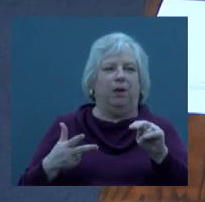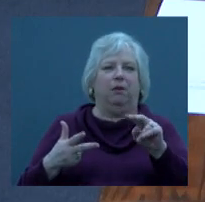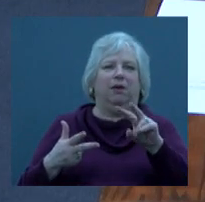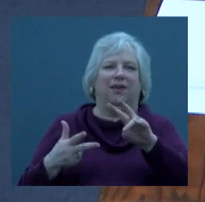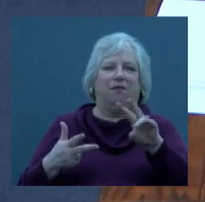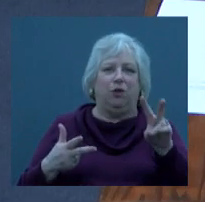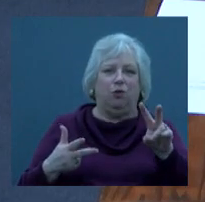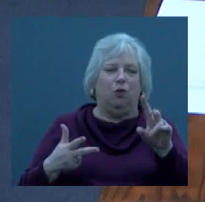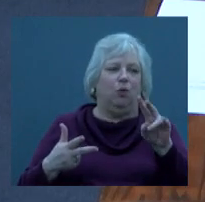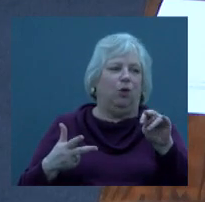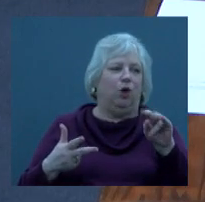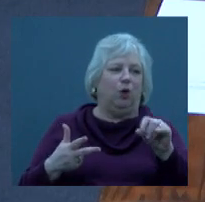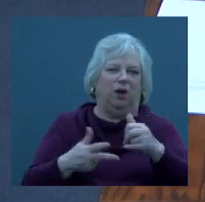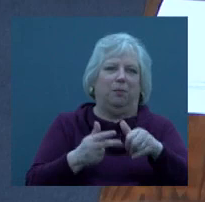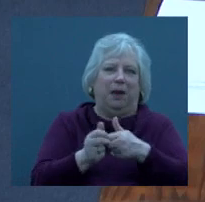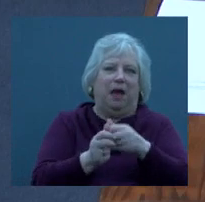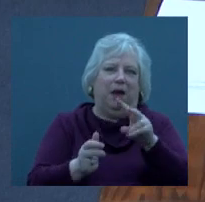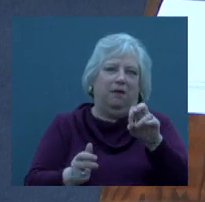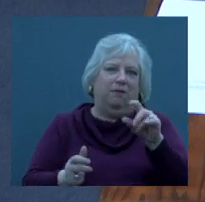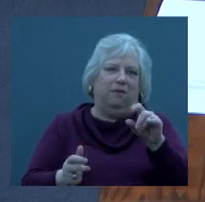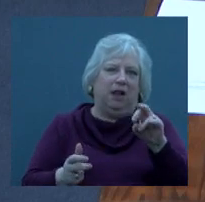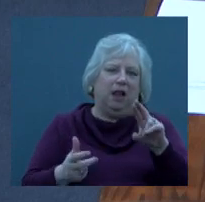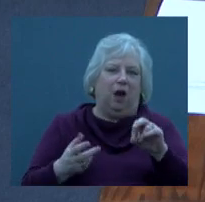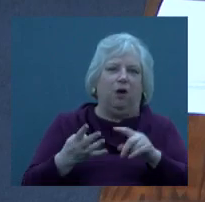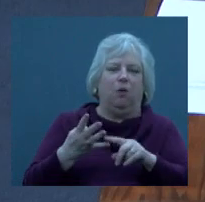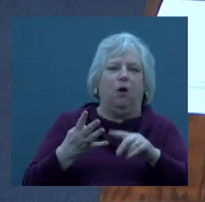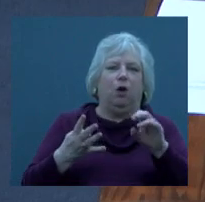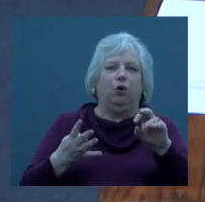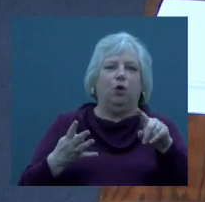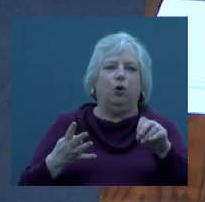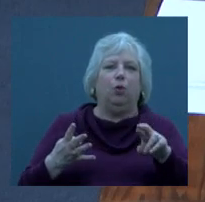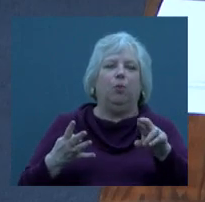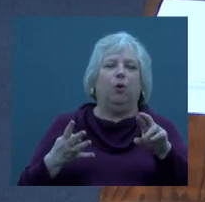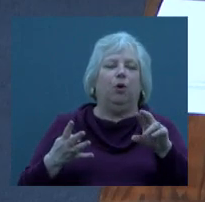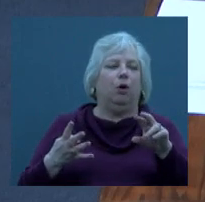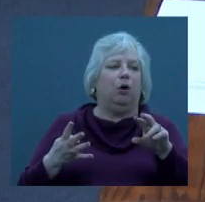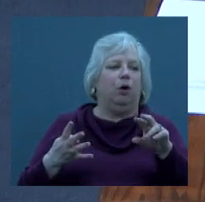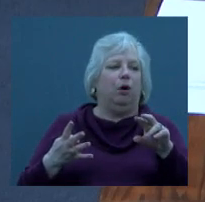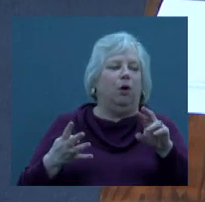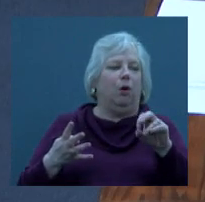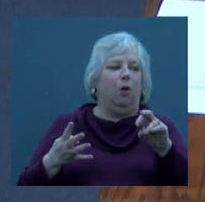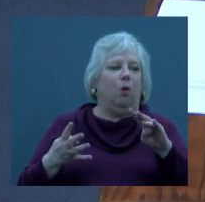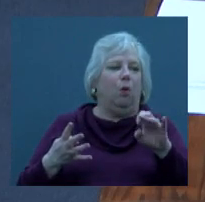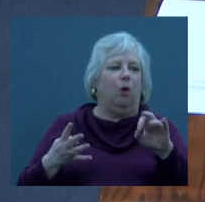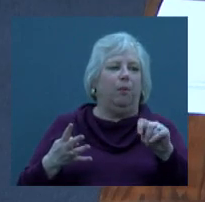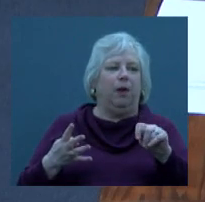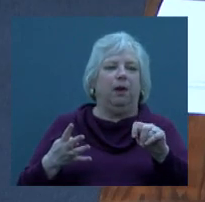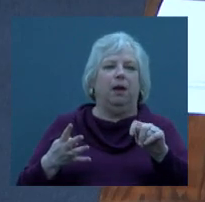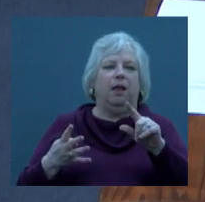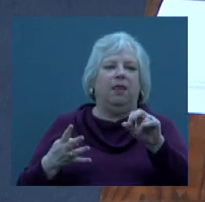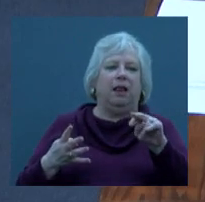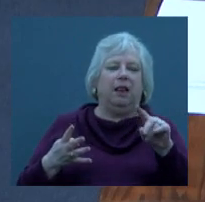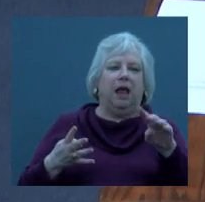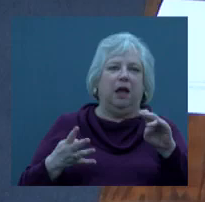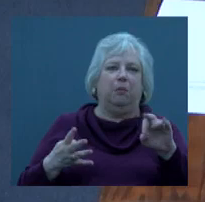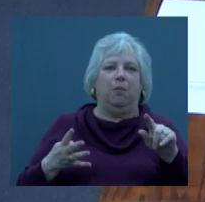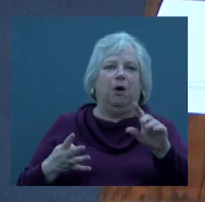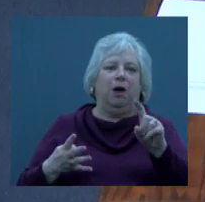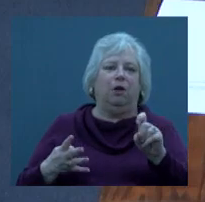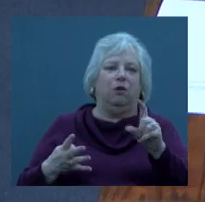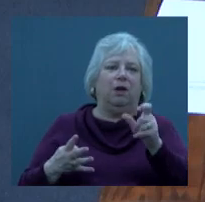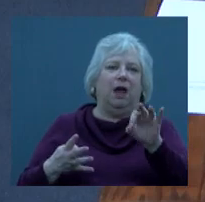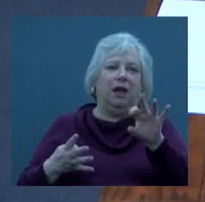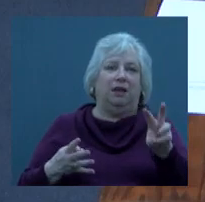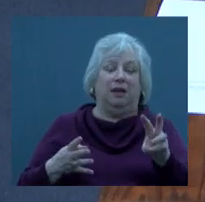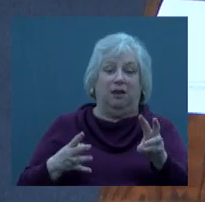72 units. And then on Cooper Orbit, you got the Landmark. Those apartments down there are 196. In total, you got close